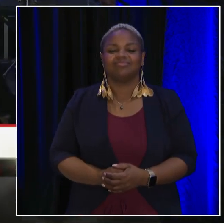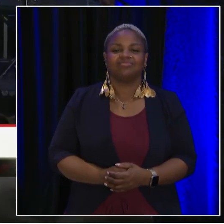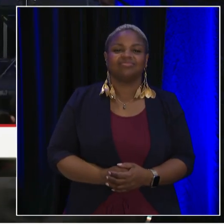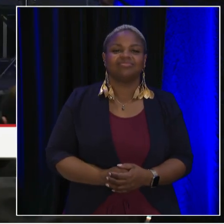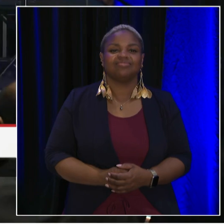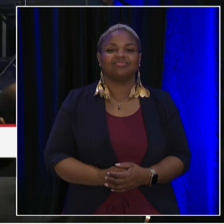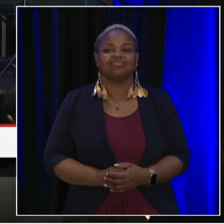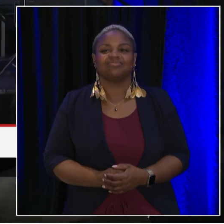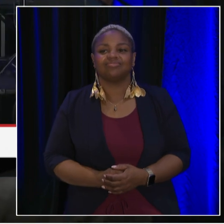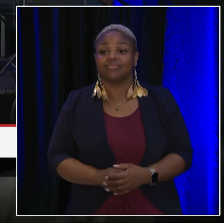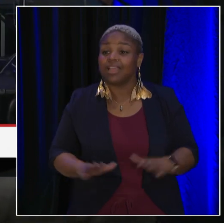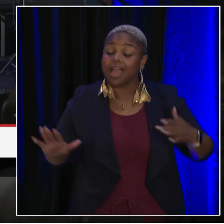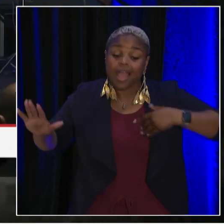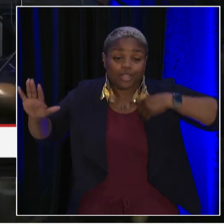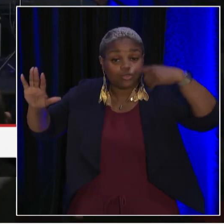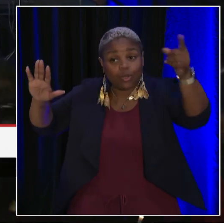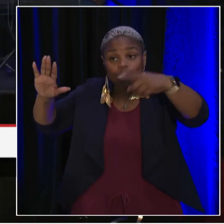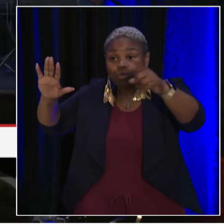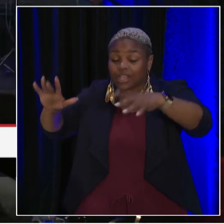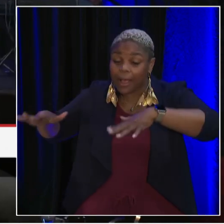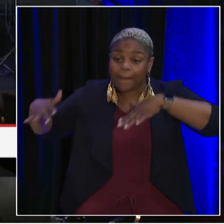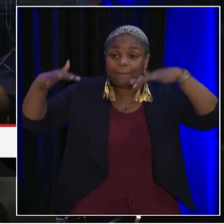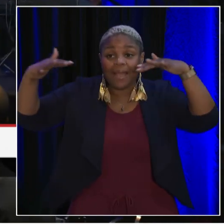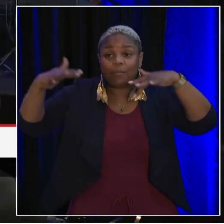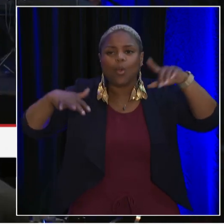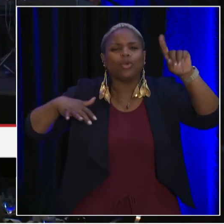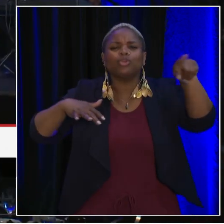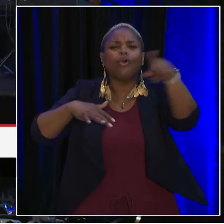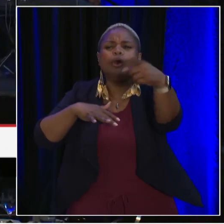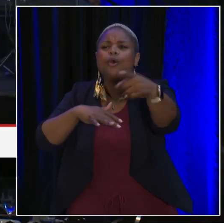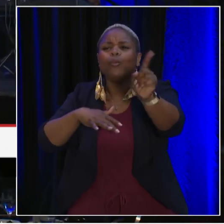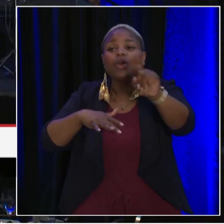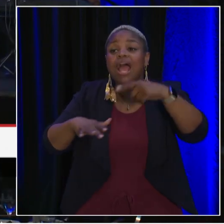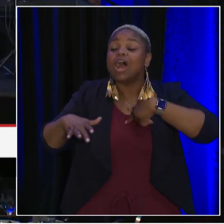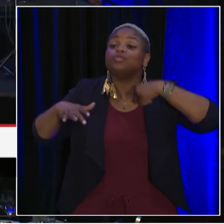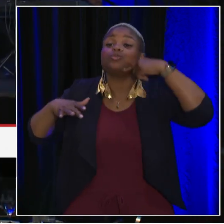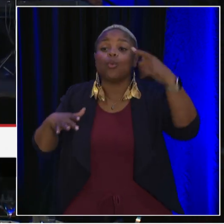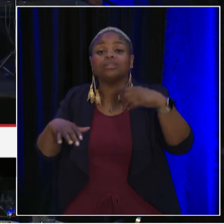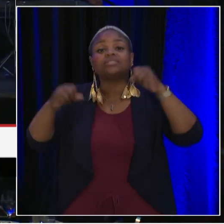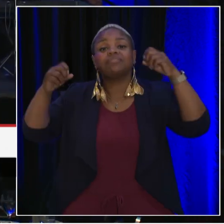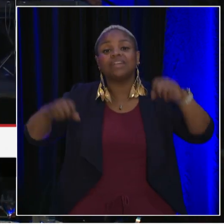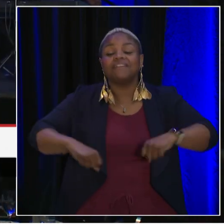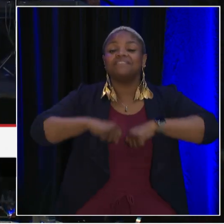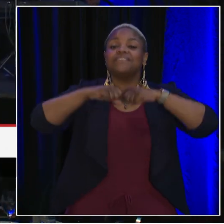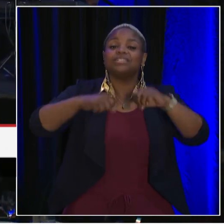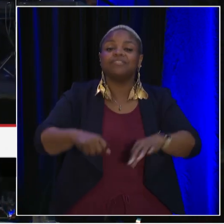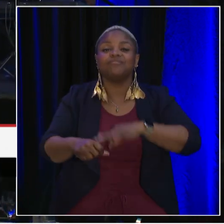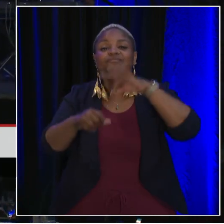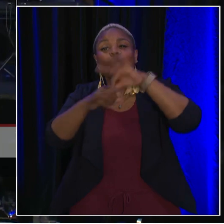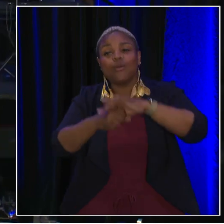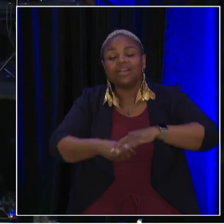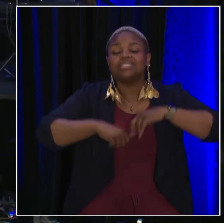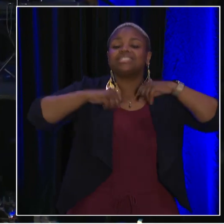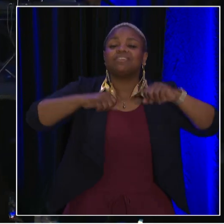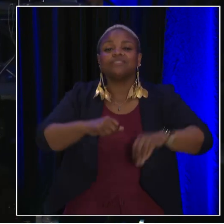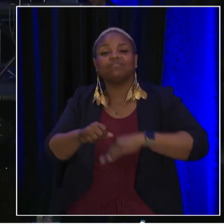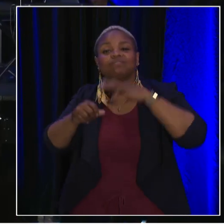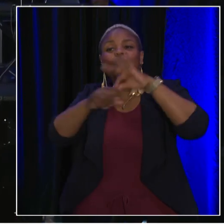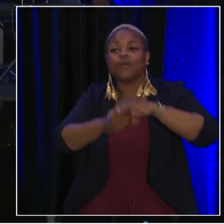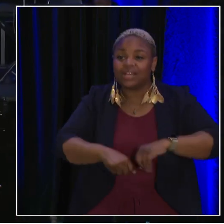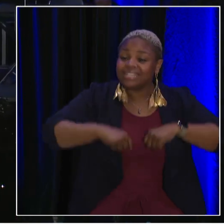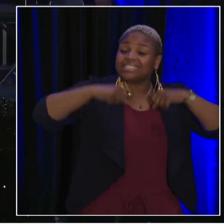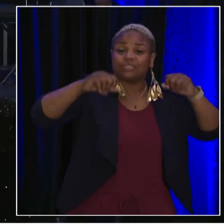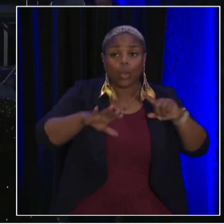I told you we vibing. DC, where you at? We all need a voice to defend the vote. Defend the vote. Defend the